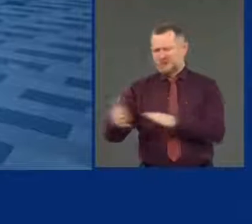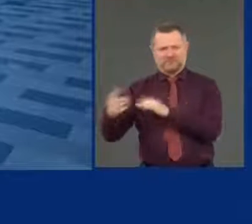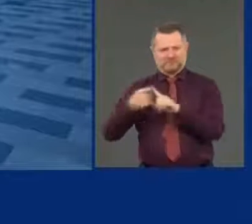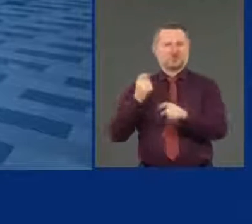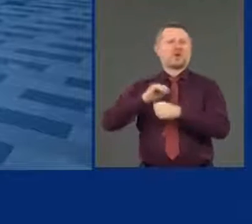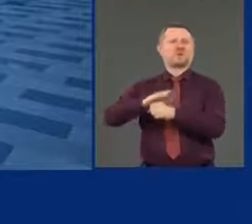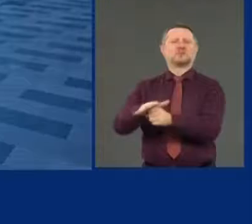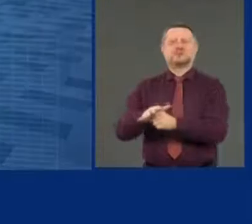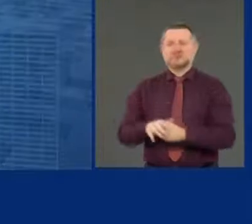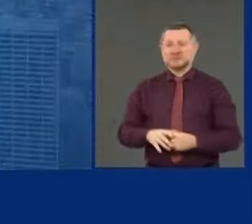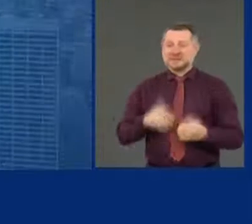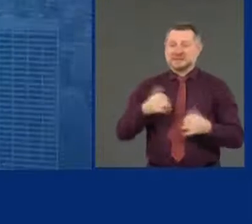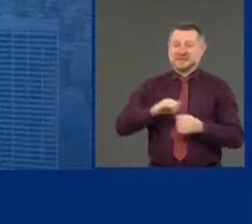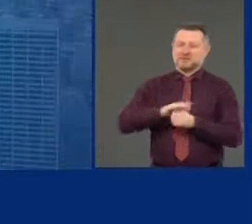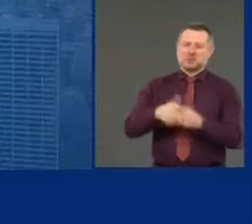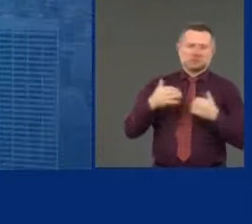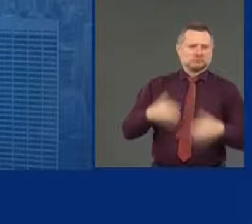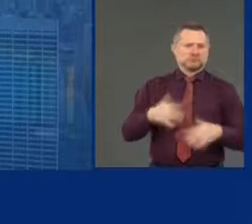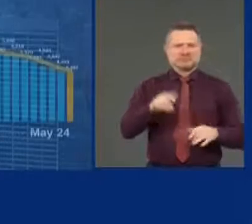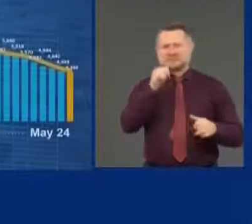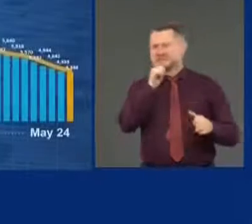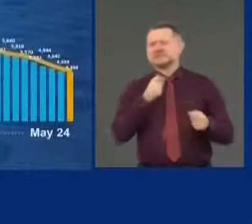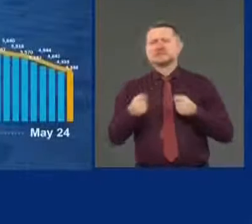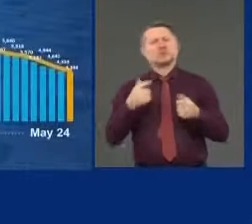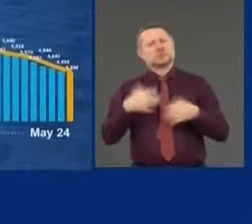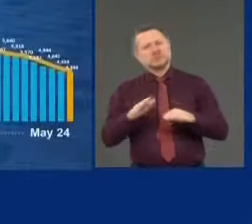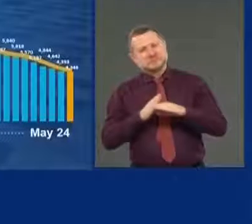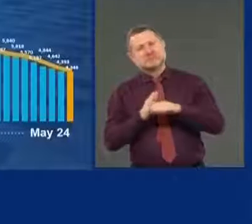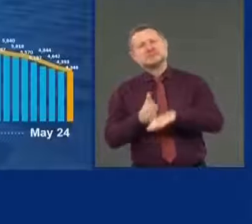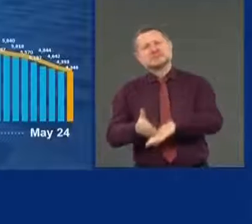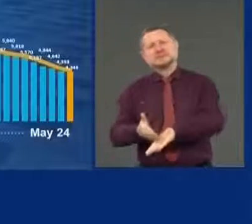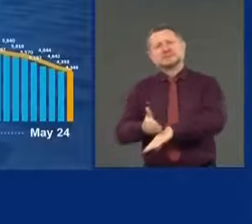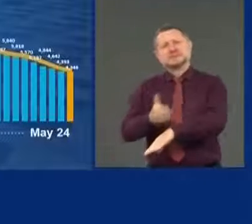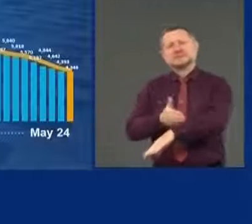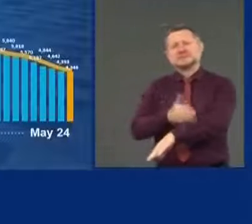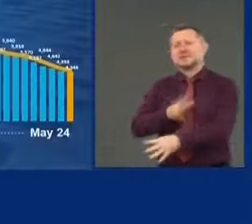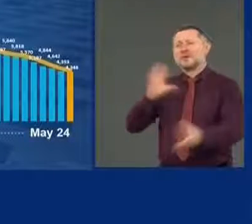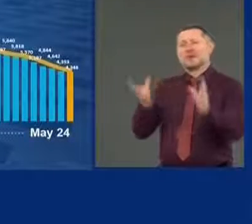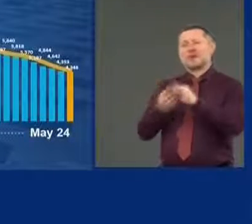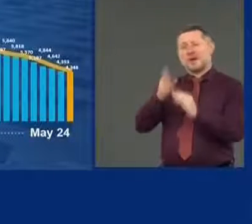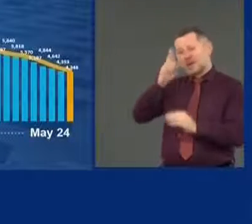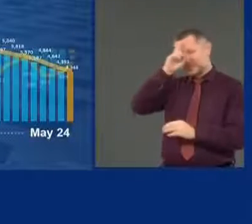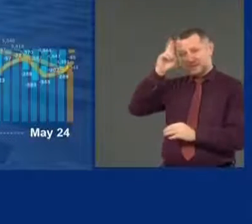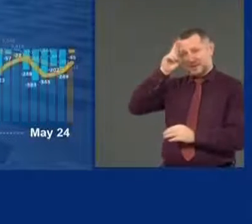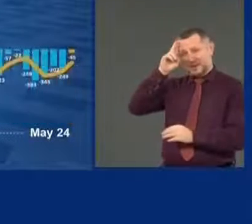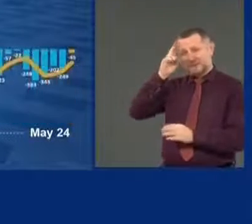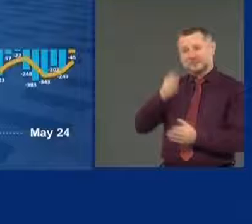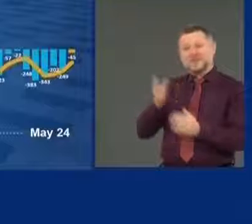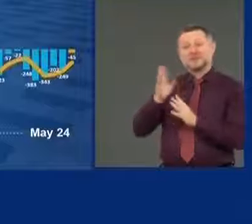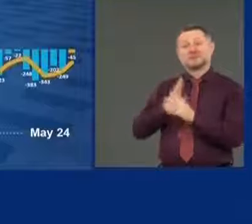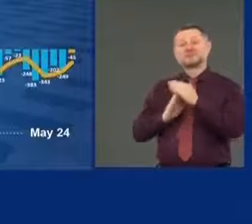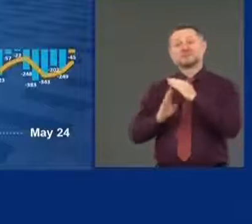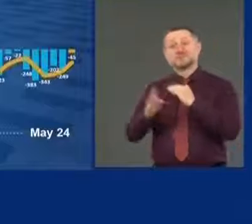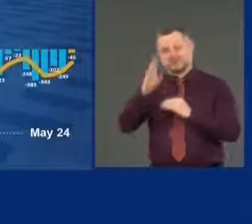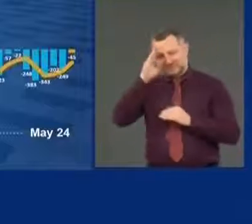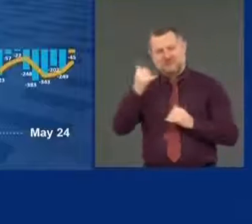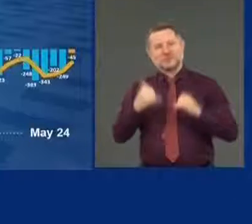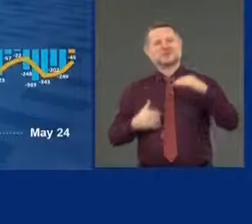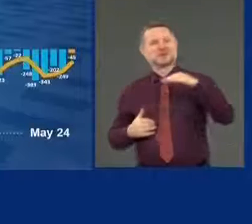COVID battle. We are making progress here in New York. Again, the hospitalization rate is